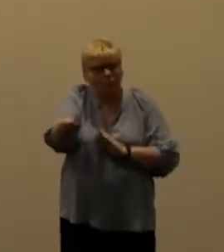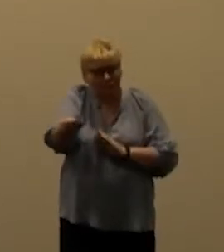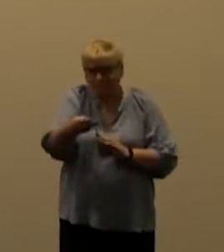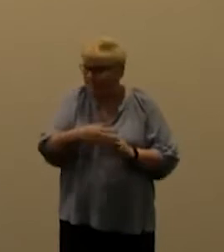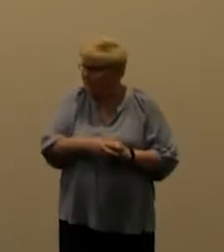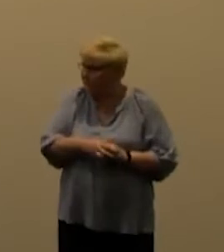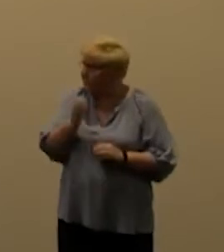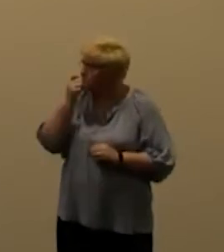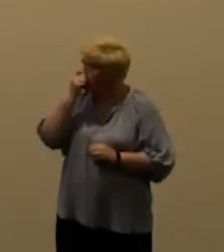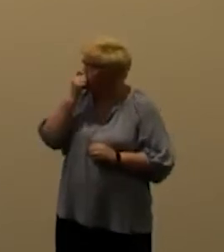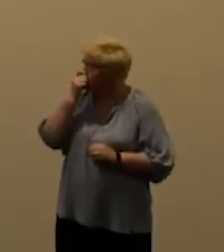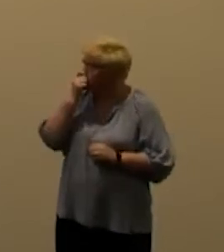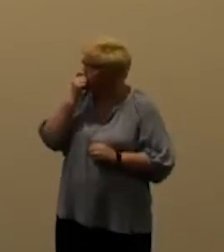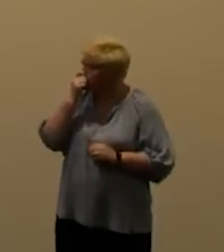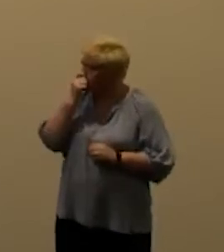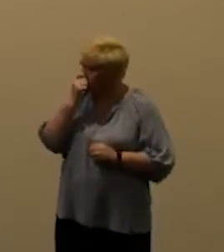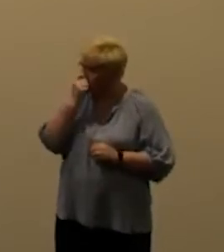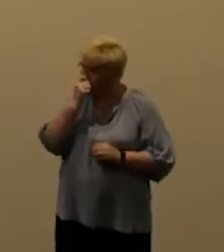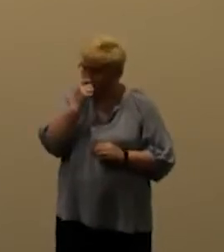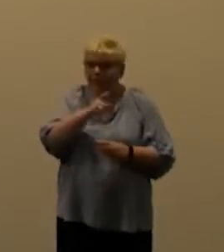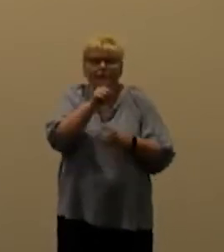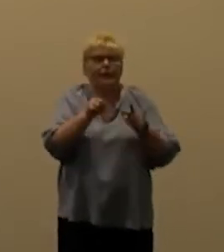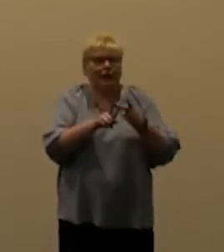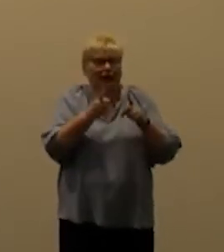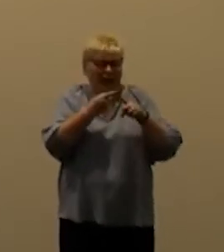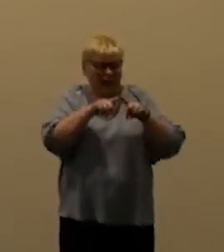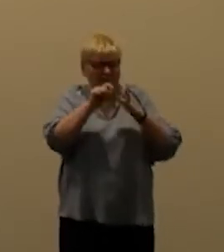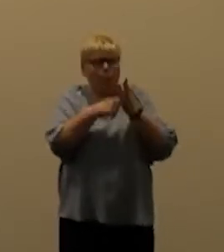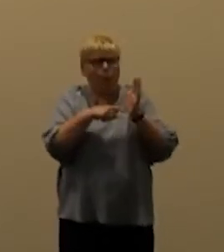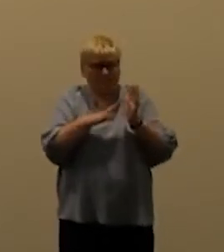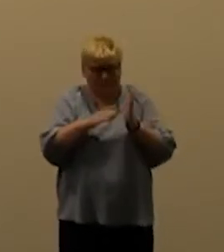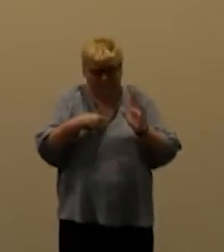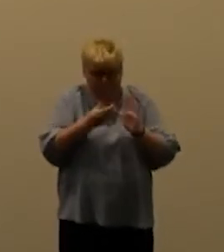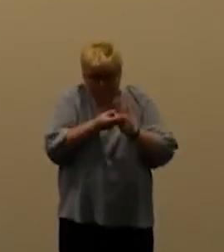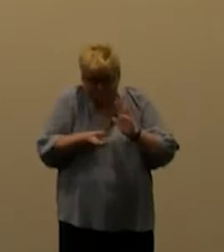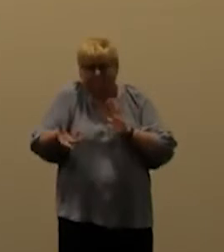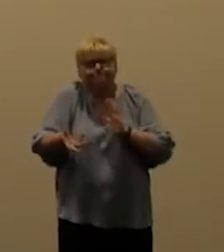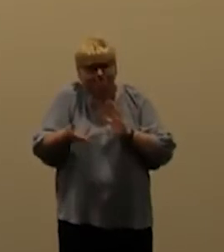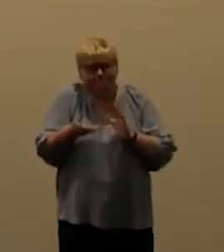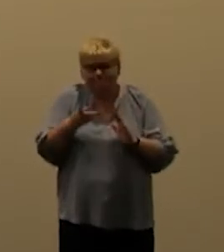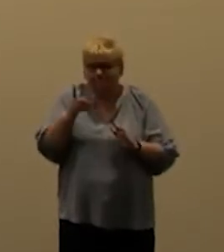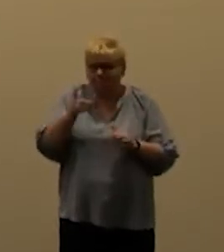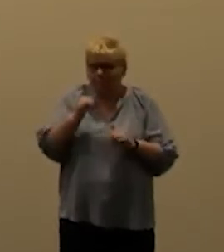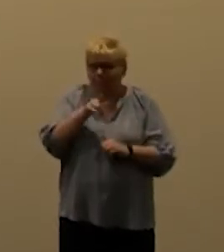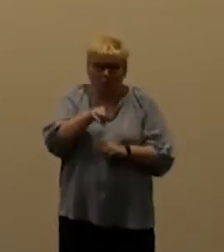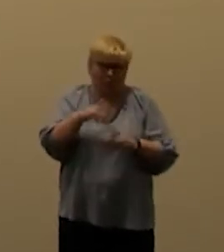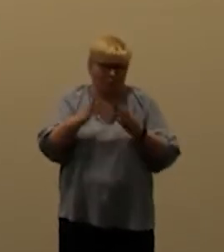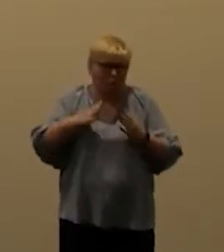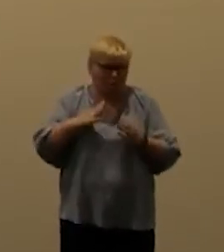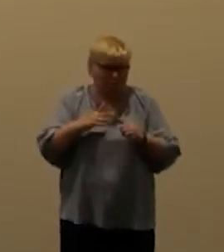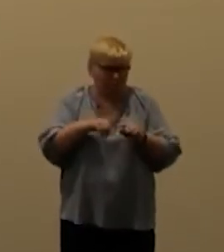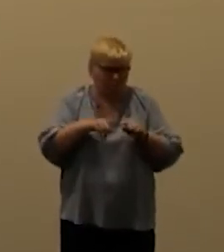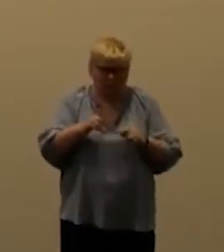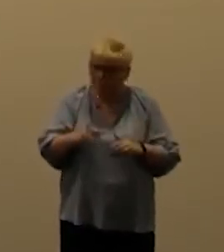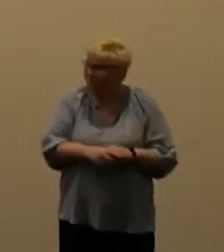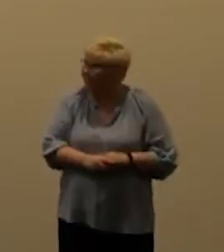And yeah, okay, all right, cool. The next one is export. And what we're looking to do here, and this is probably the first one that you'll probably have a go with, but say